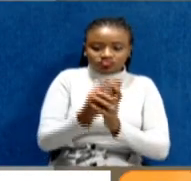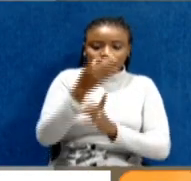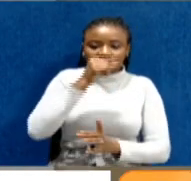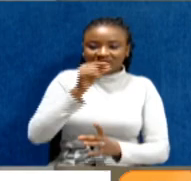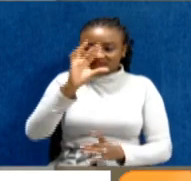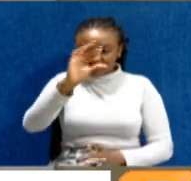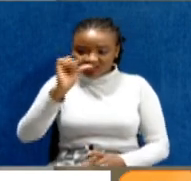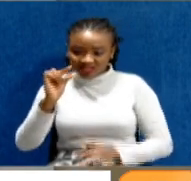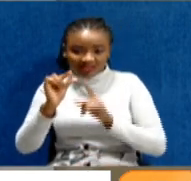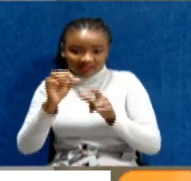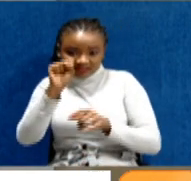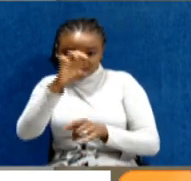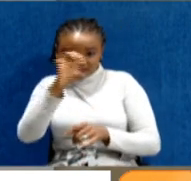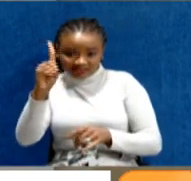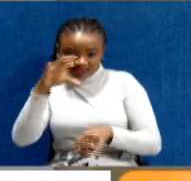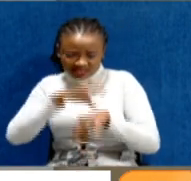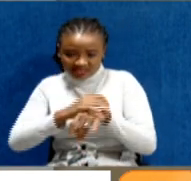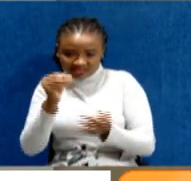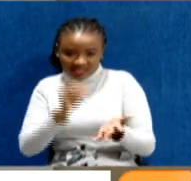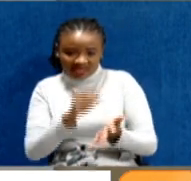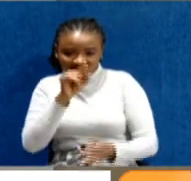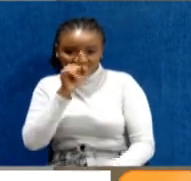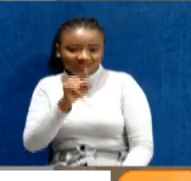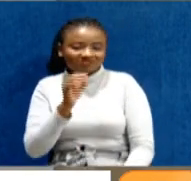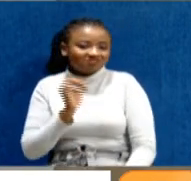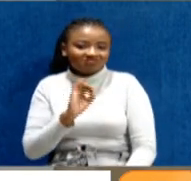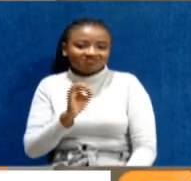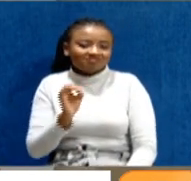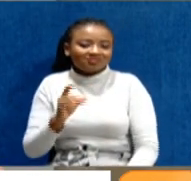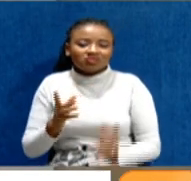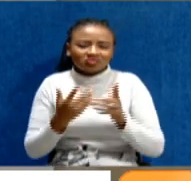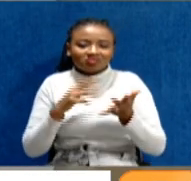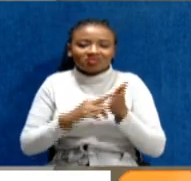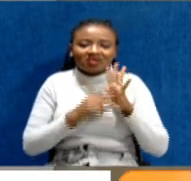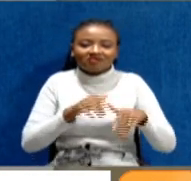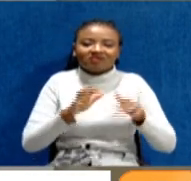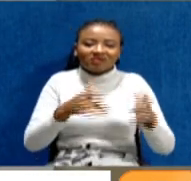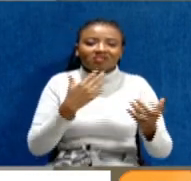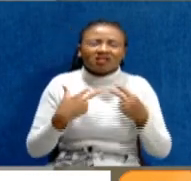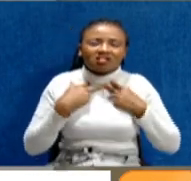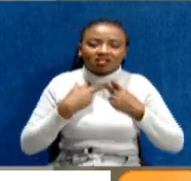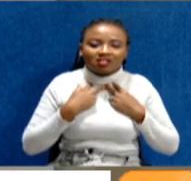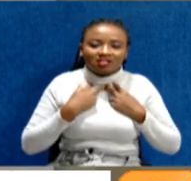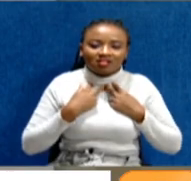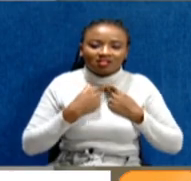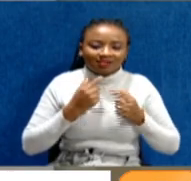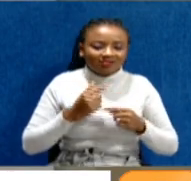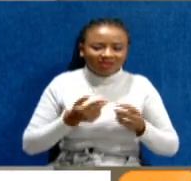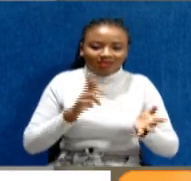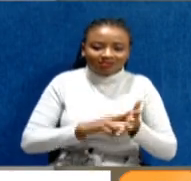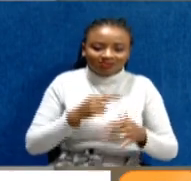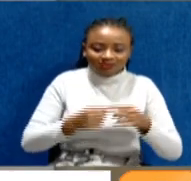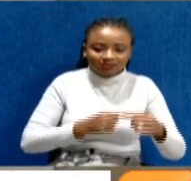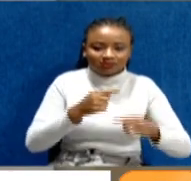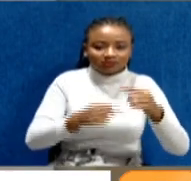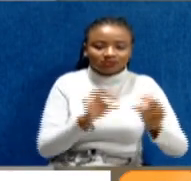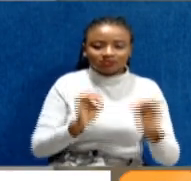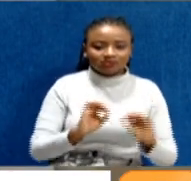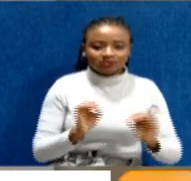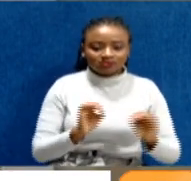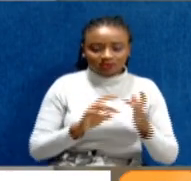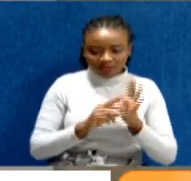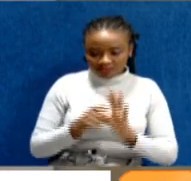now puts the farmers completely off. Yeah. So seed production by the farmers is very, very important.